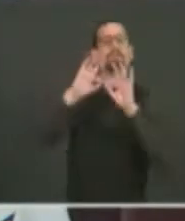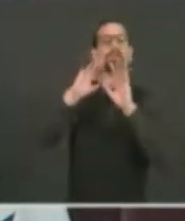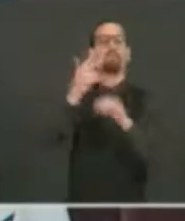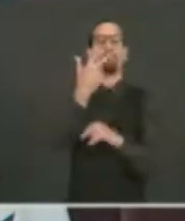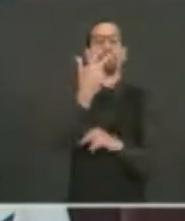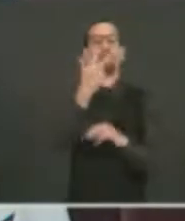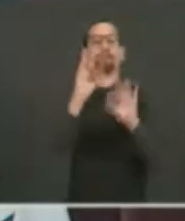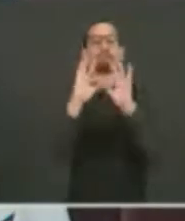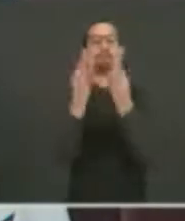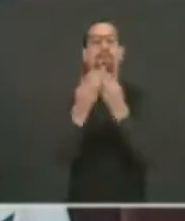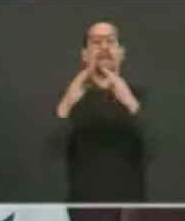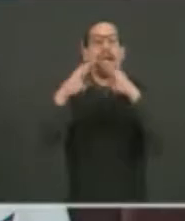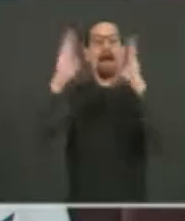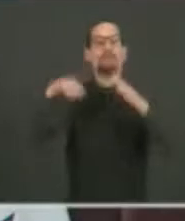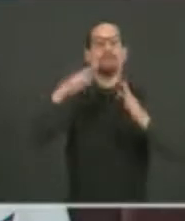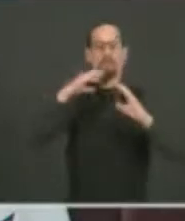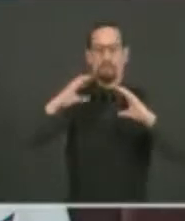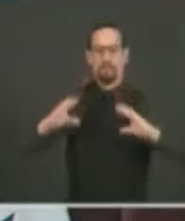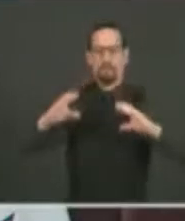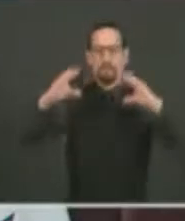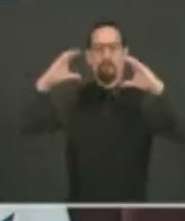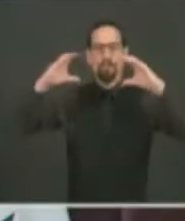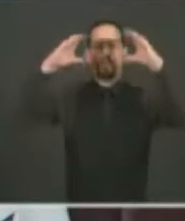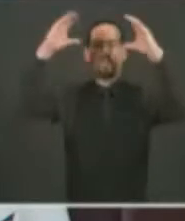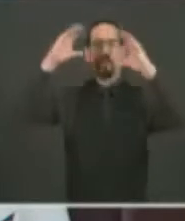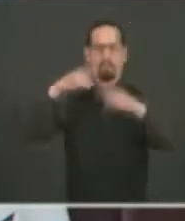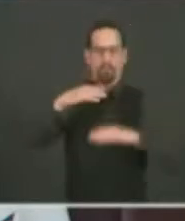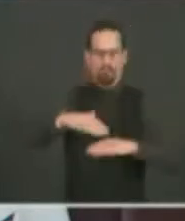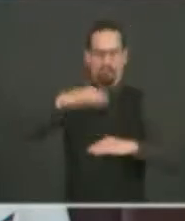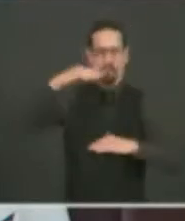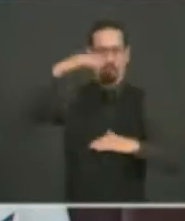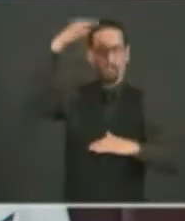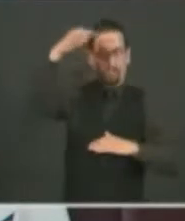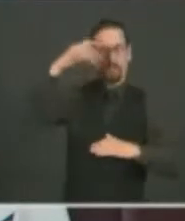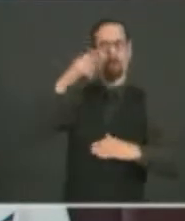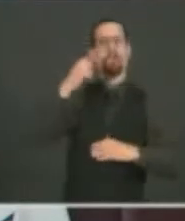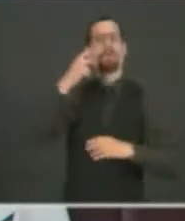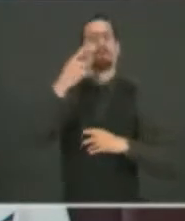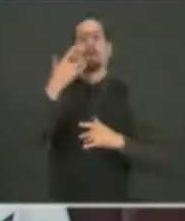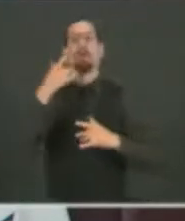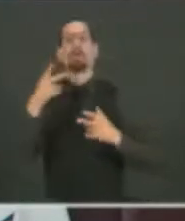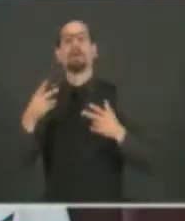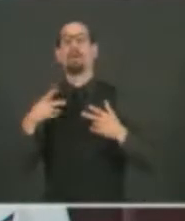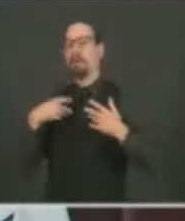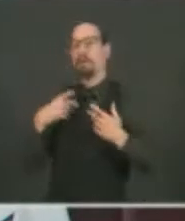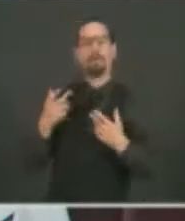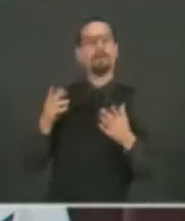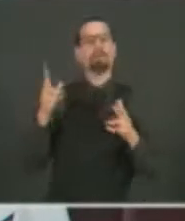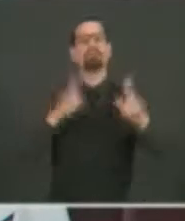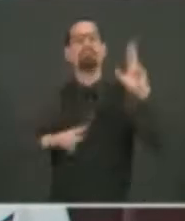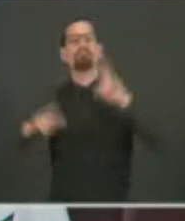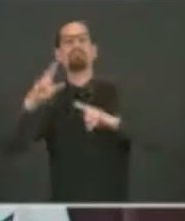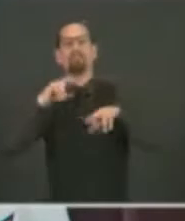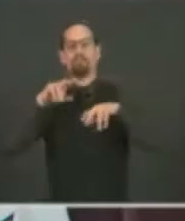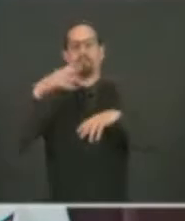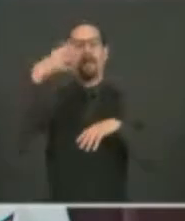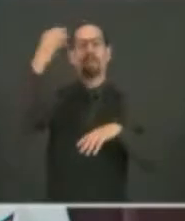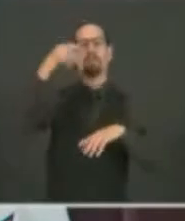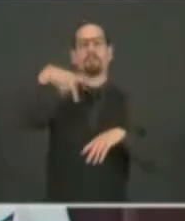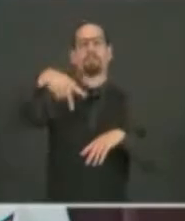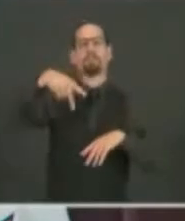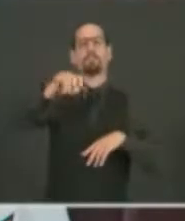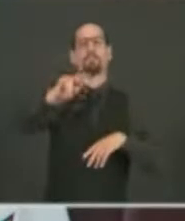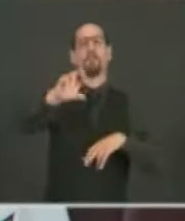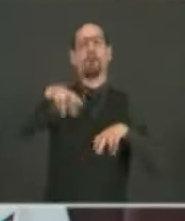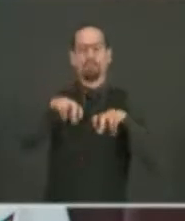lawns, in their backyard, on their porches, and this was confirmed by our case investigators, who found that